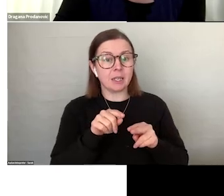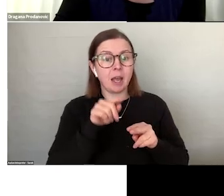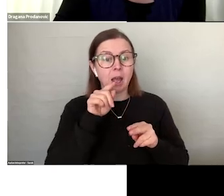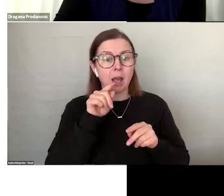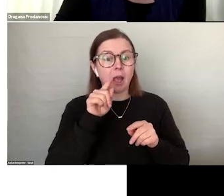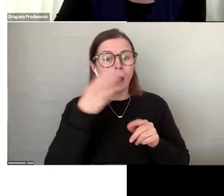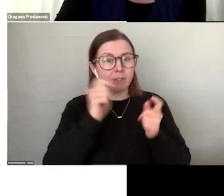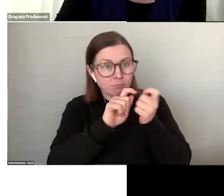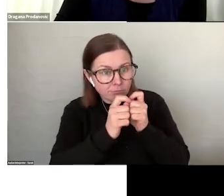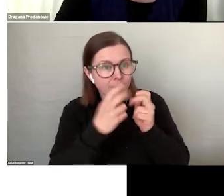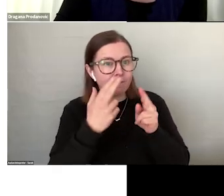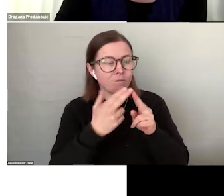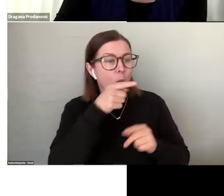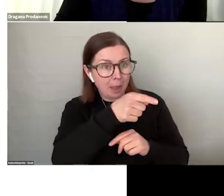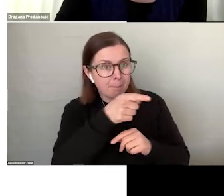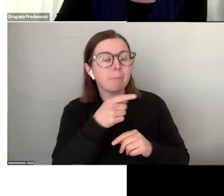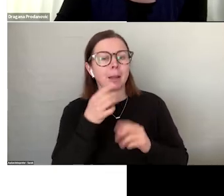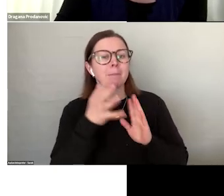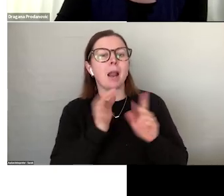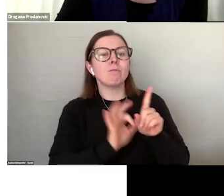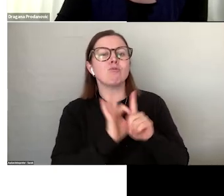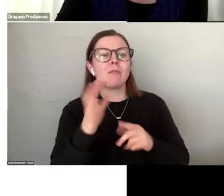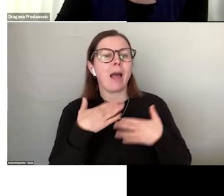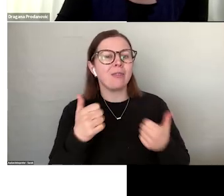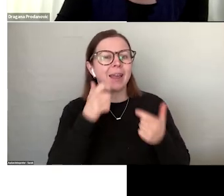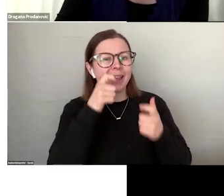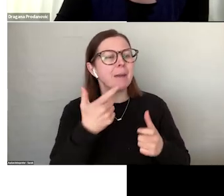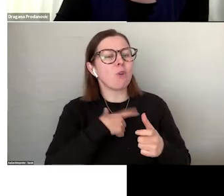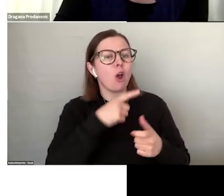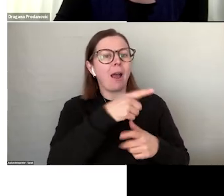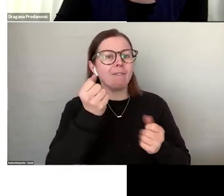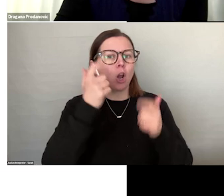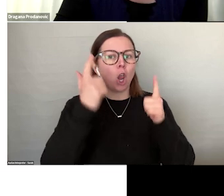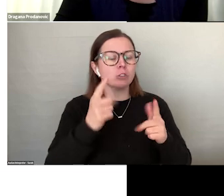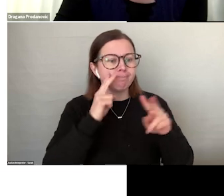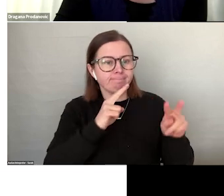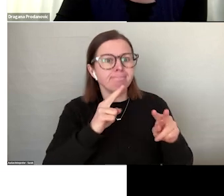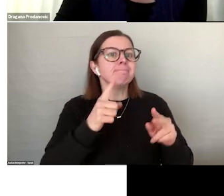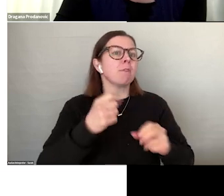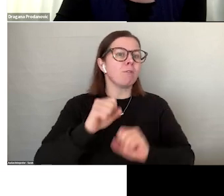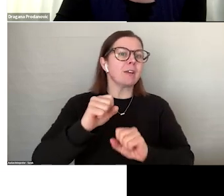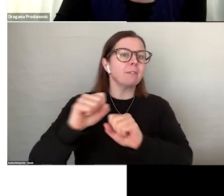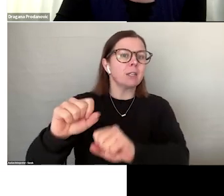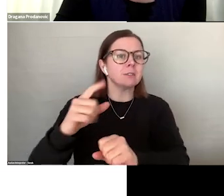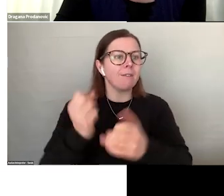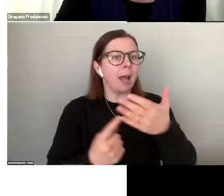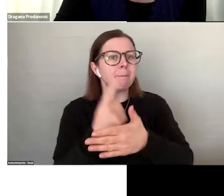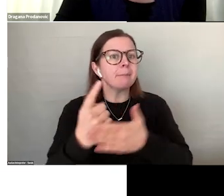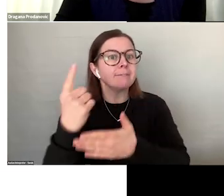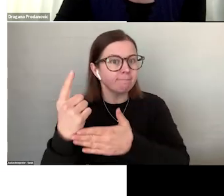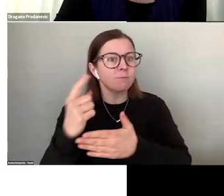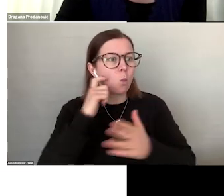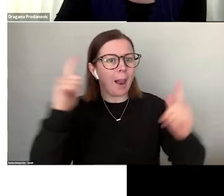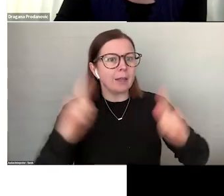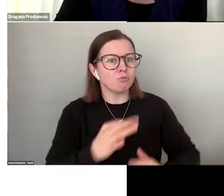improve healthcare because there was an increase in preventive healthcare. So examples of this was that the number